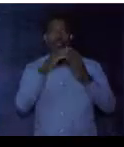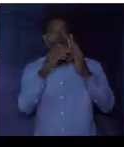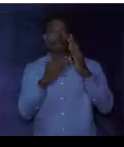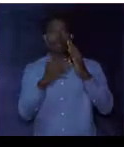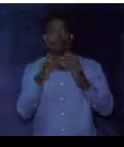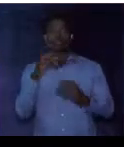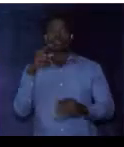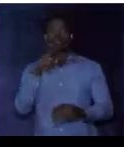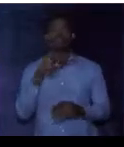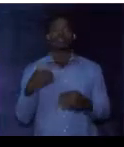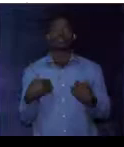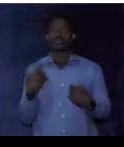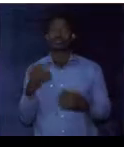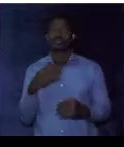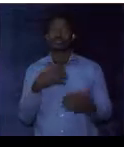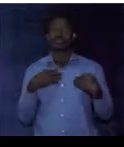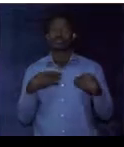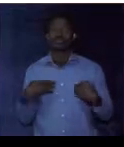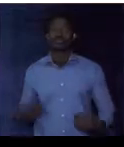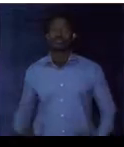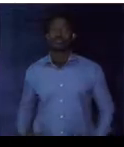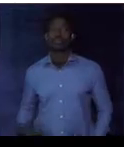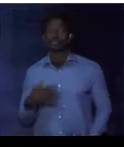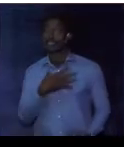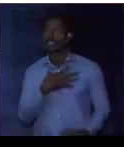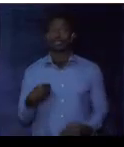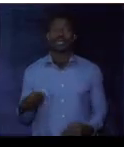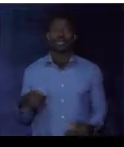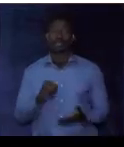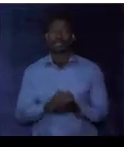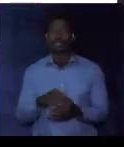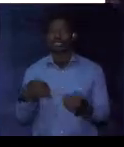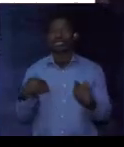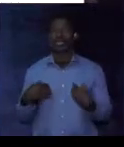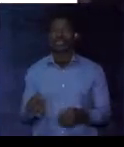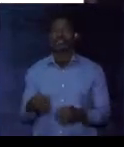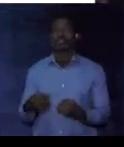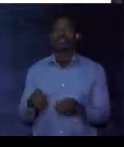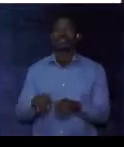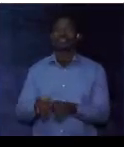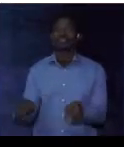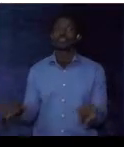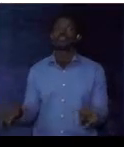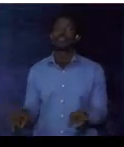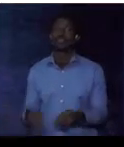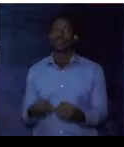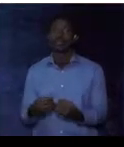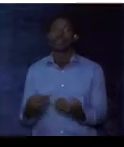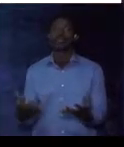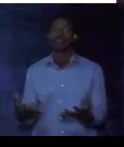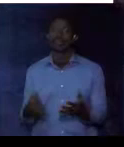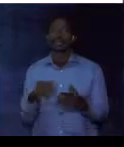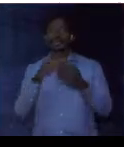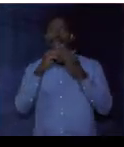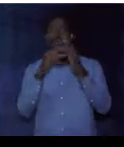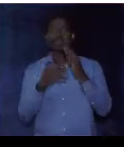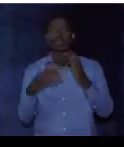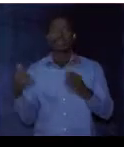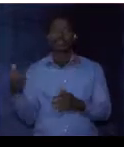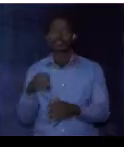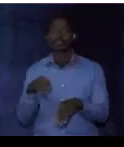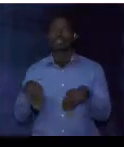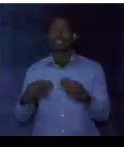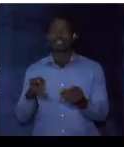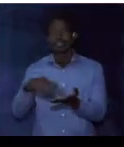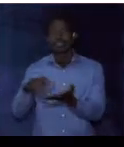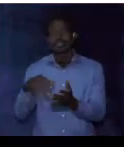you have the body. And the body contains of several paragraphs. And these paragraphs, they